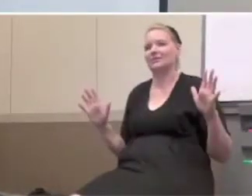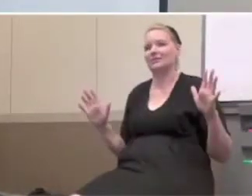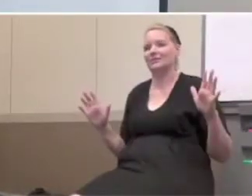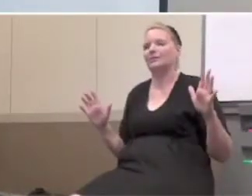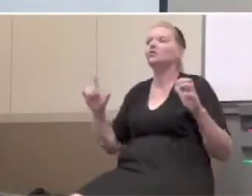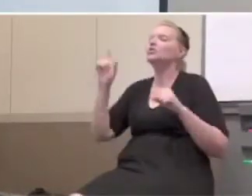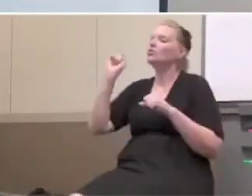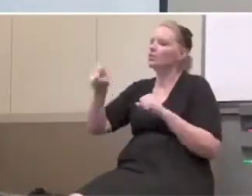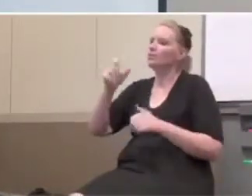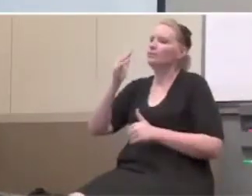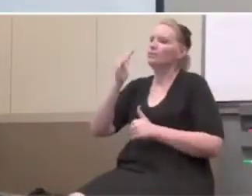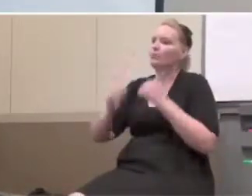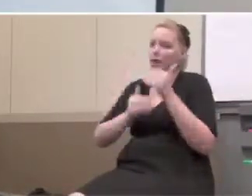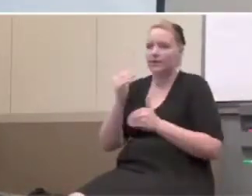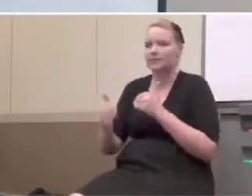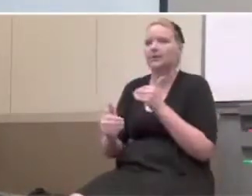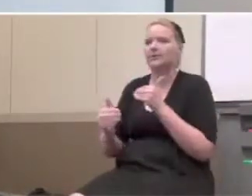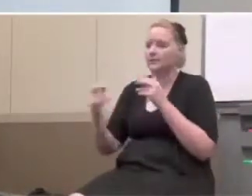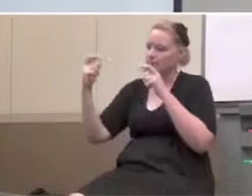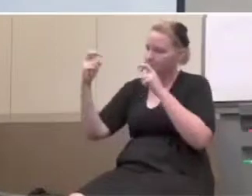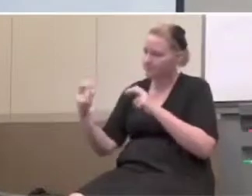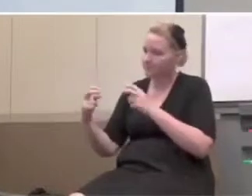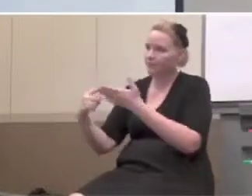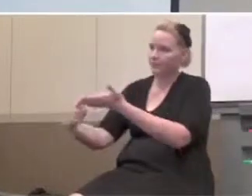some type of process afterwards.